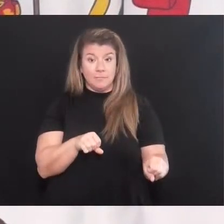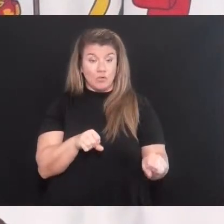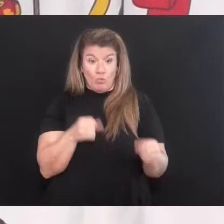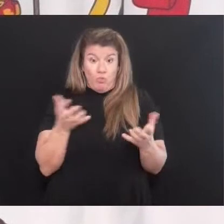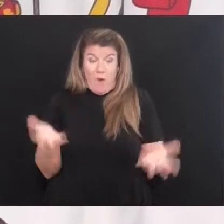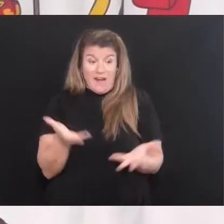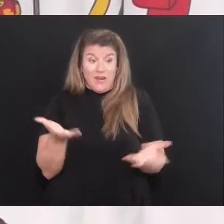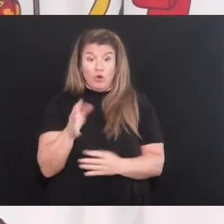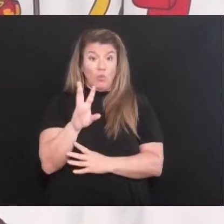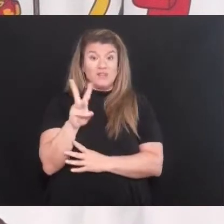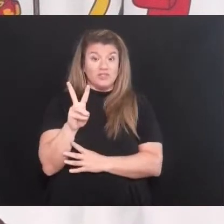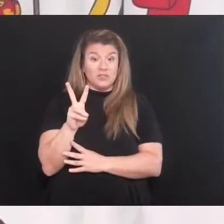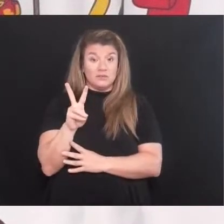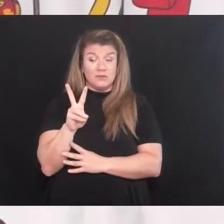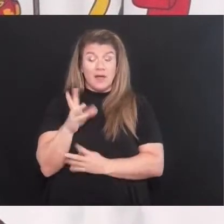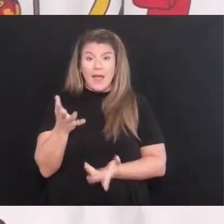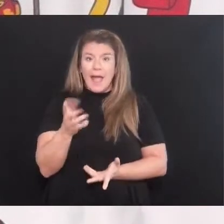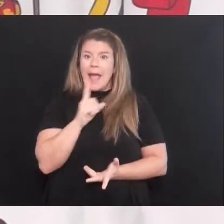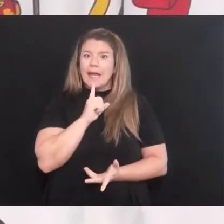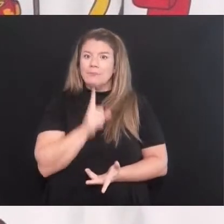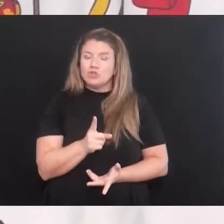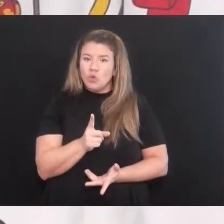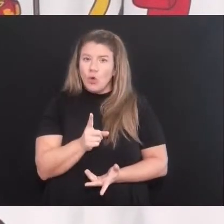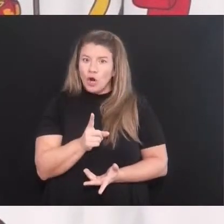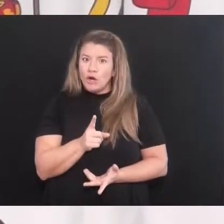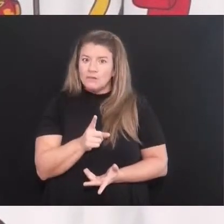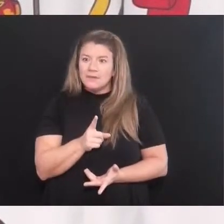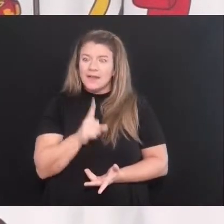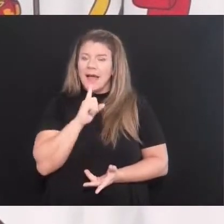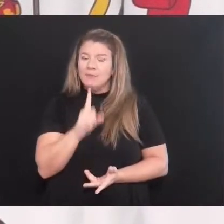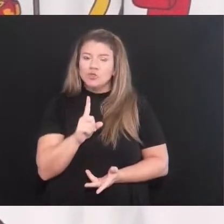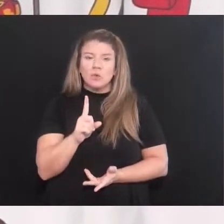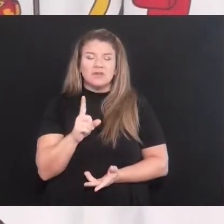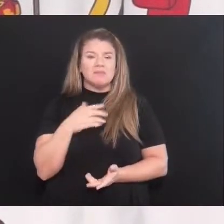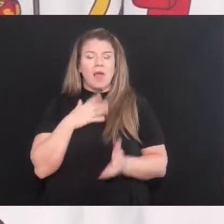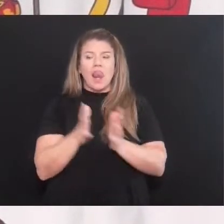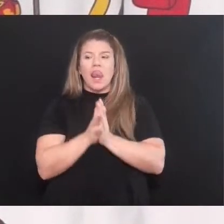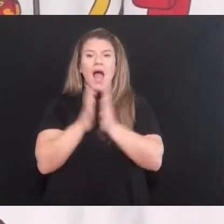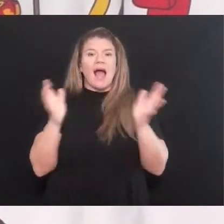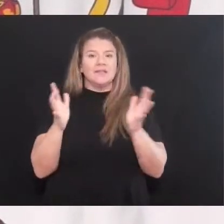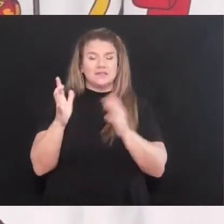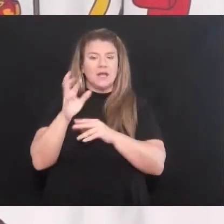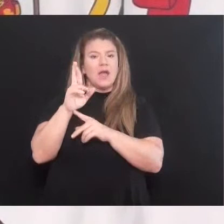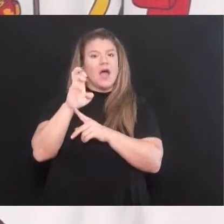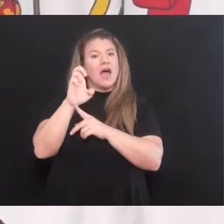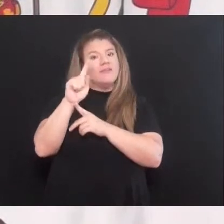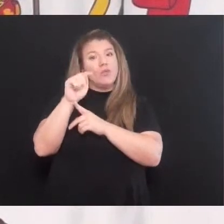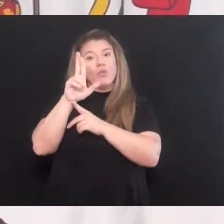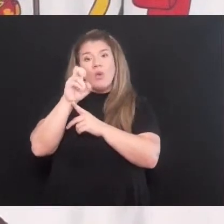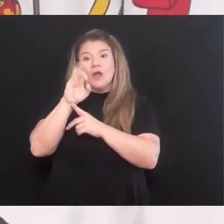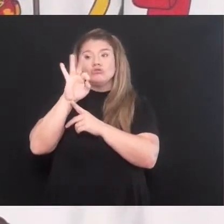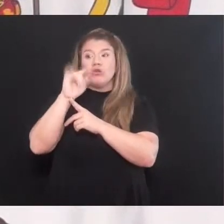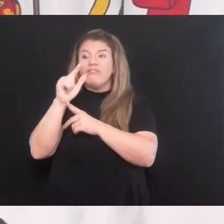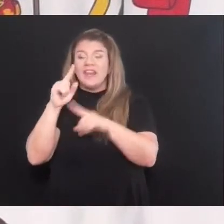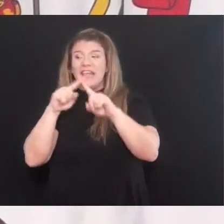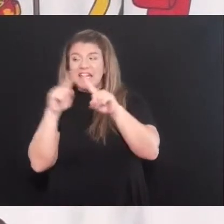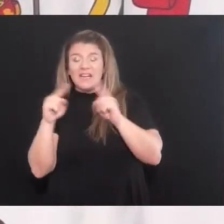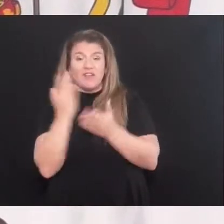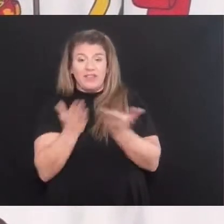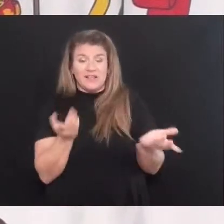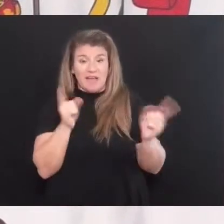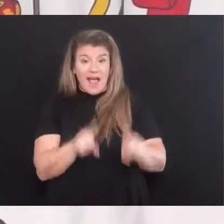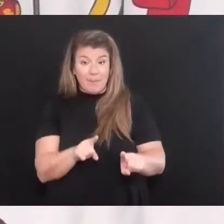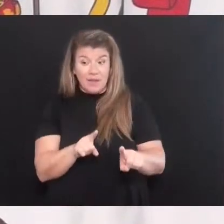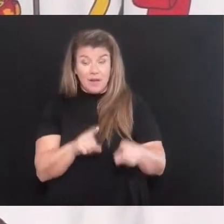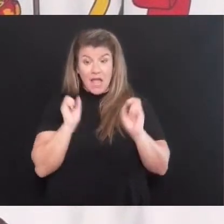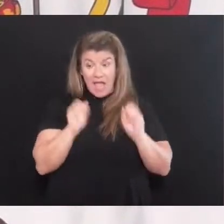Virginia. And I'm sure there's been all kinds of retrofitting and all kinds of things that have been done.